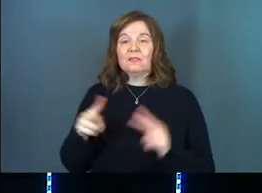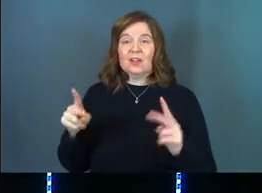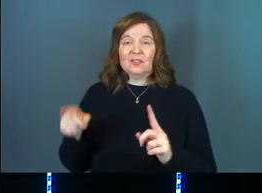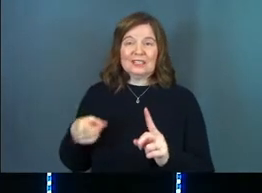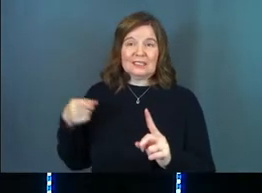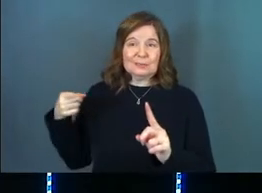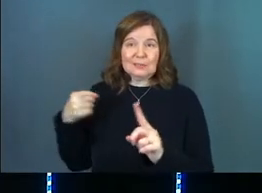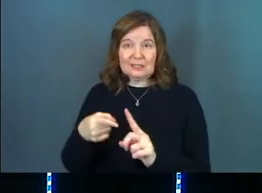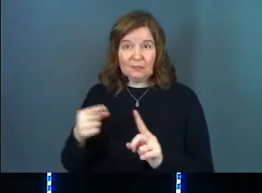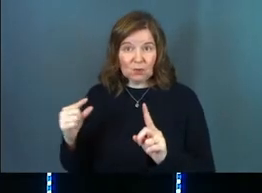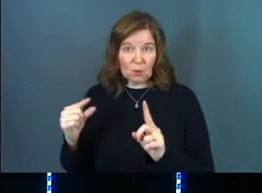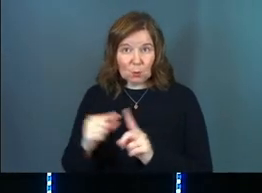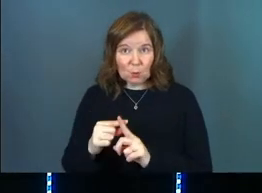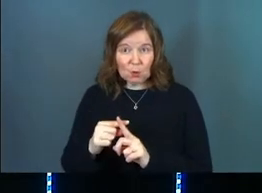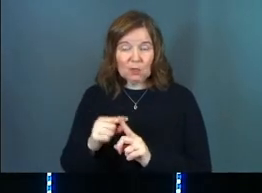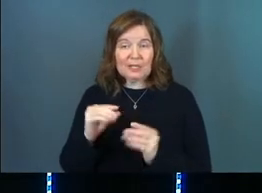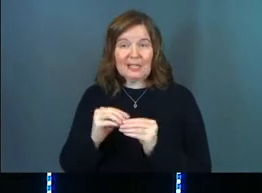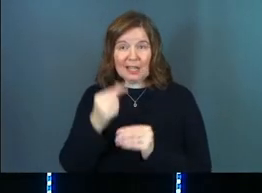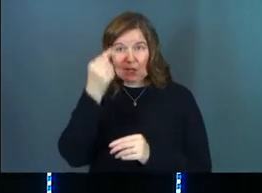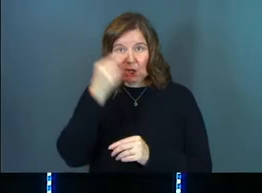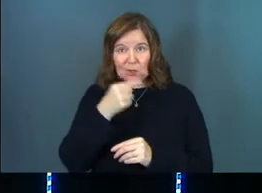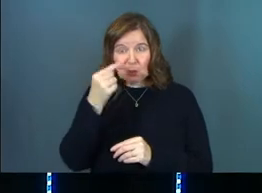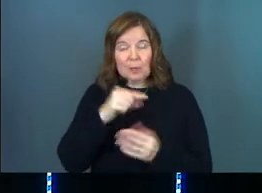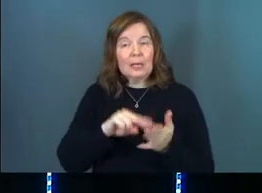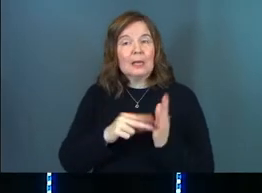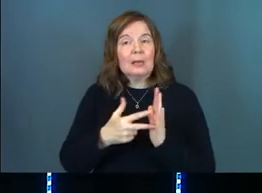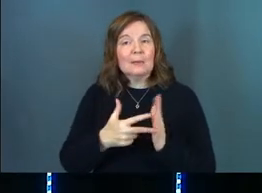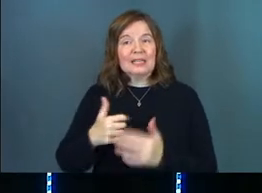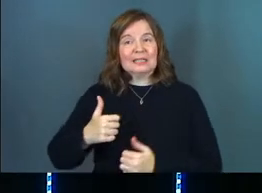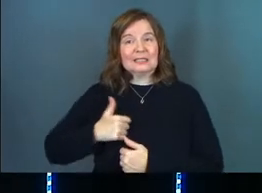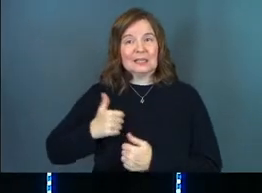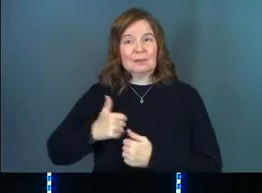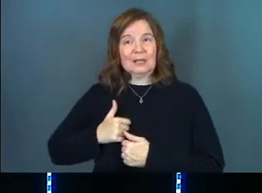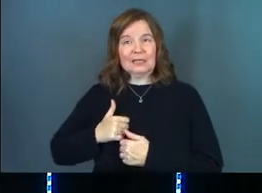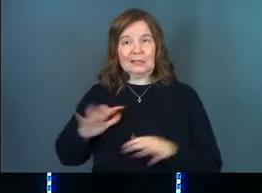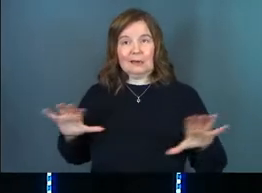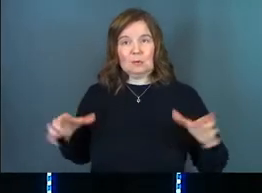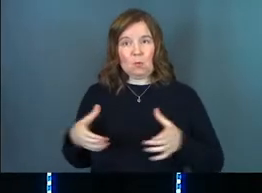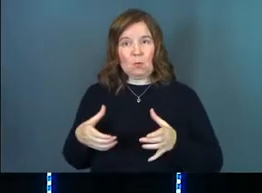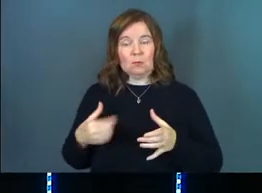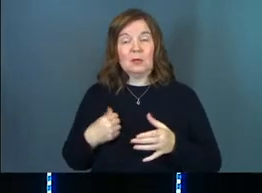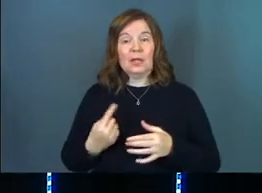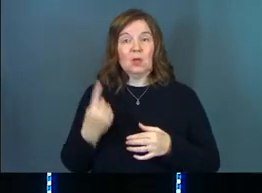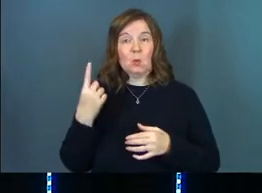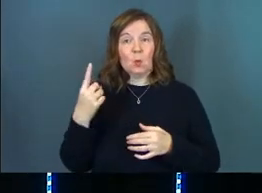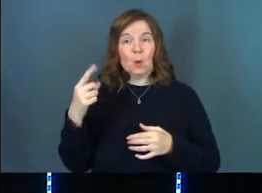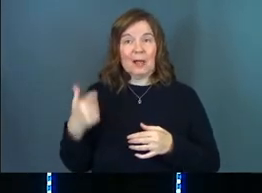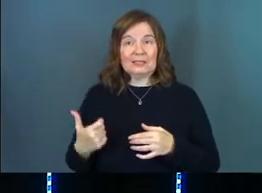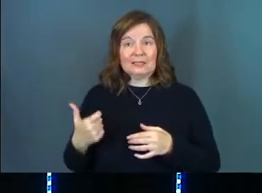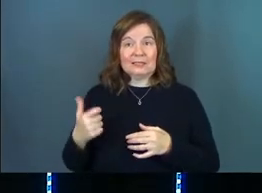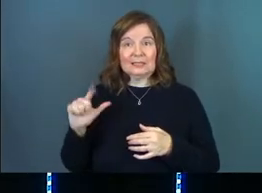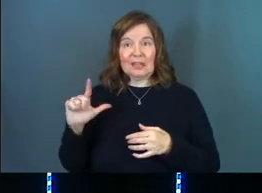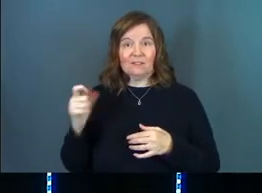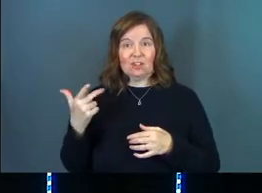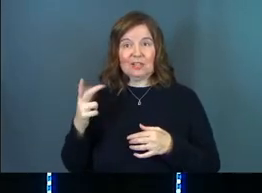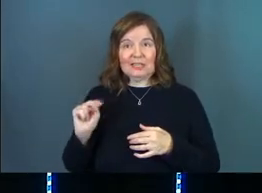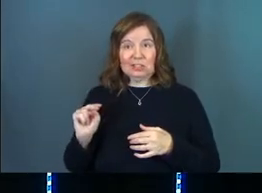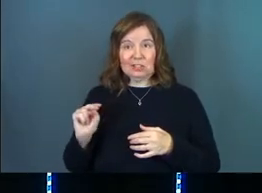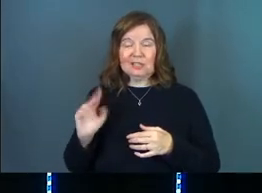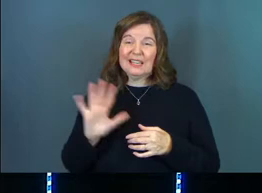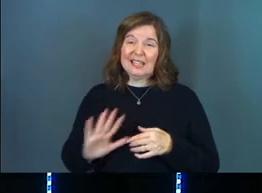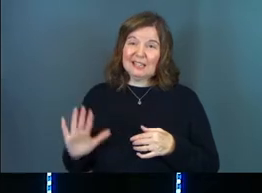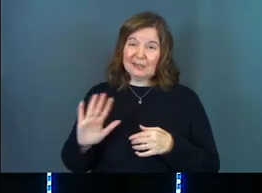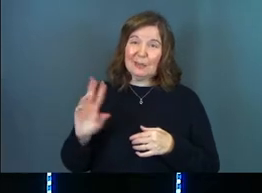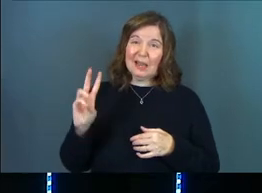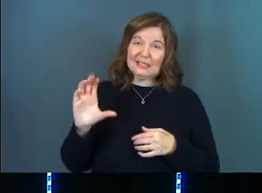very specific word in the Greek. It means a military cohort. It's 1/10 of a legion. It's